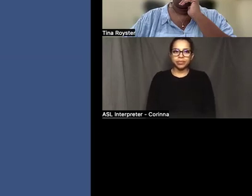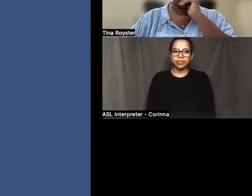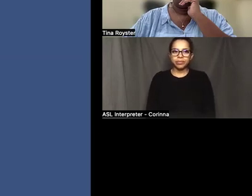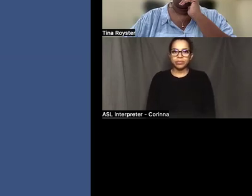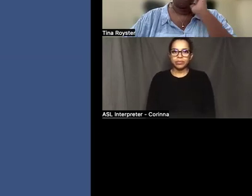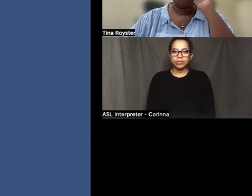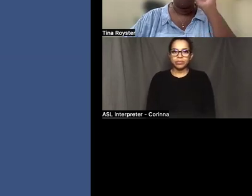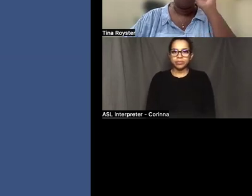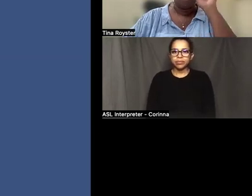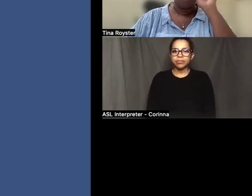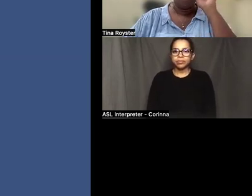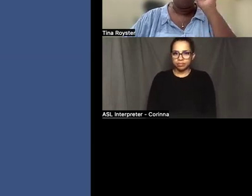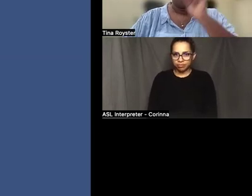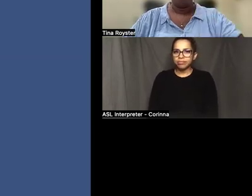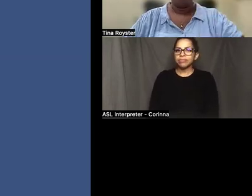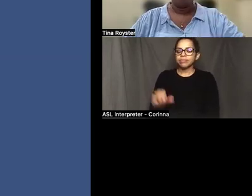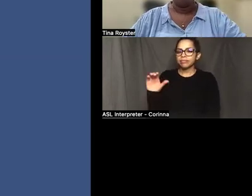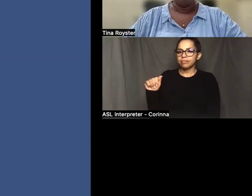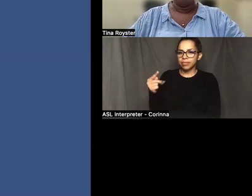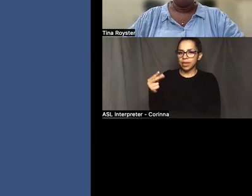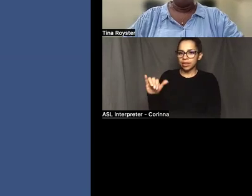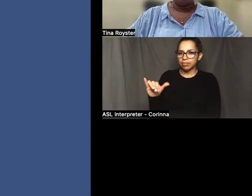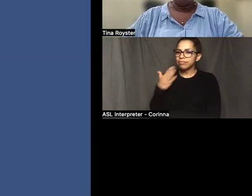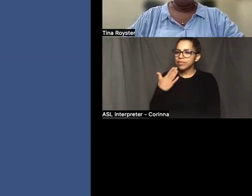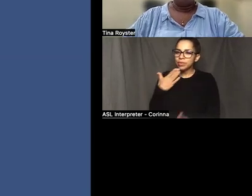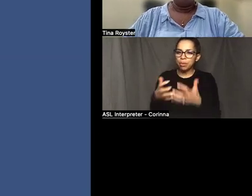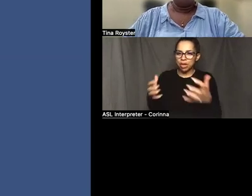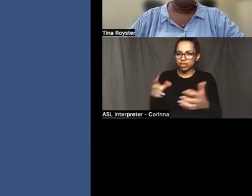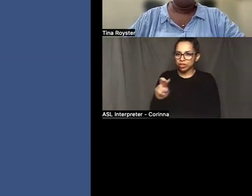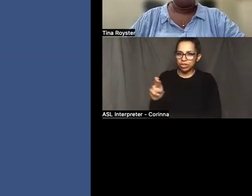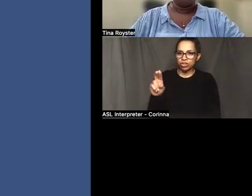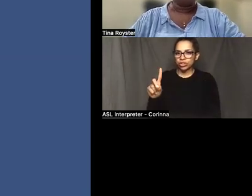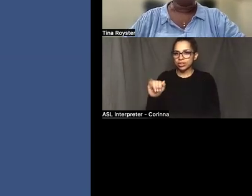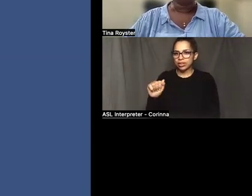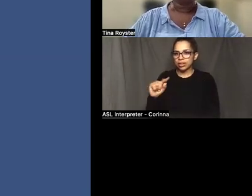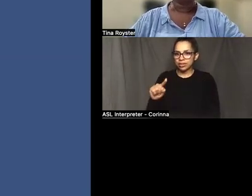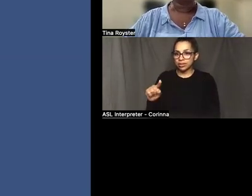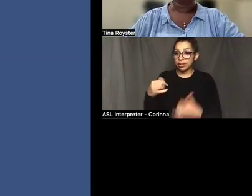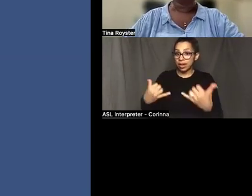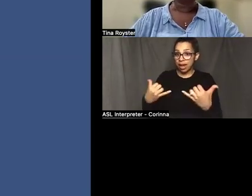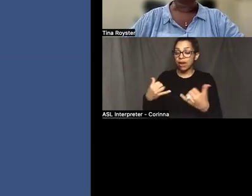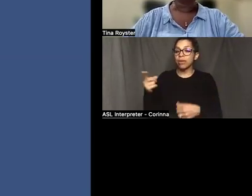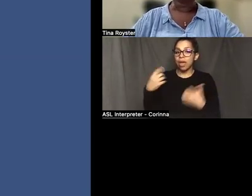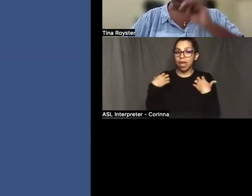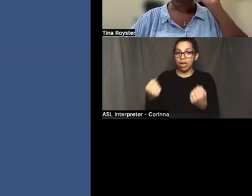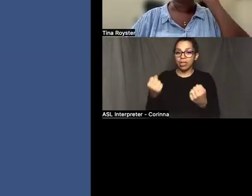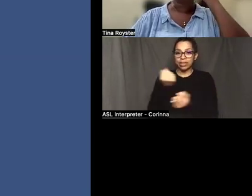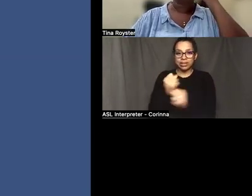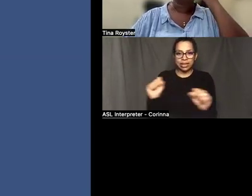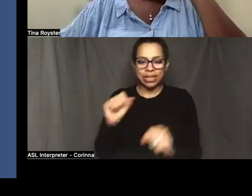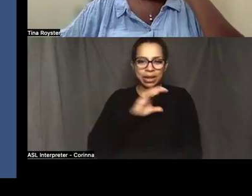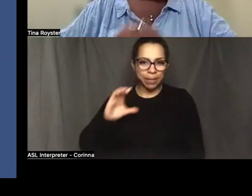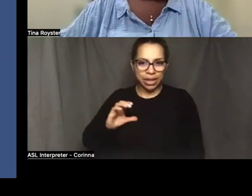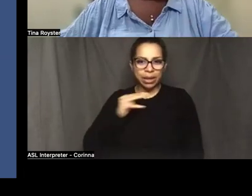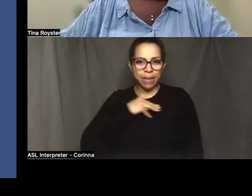Thank you so much, Dr. Diaz. Now we will have our presentation from our Health and Safety Committee members, Veronica